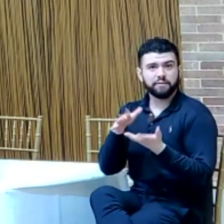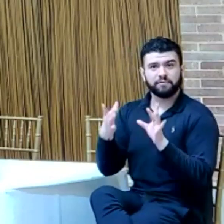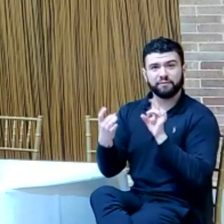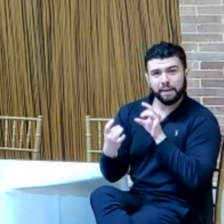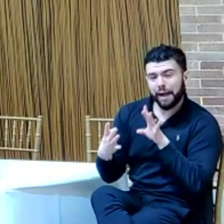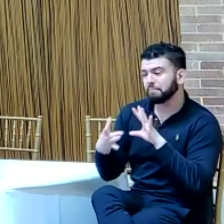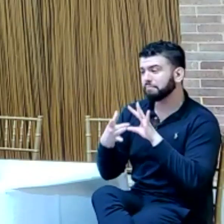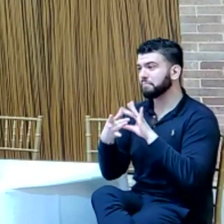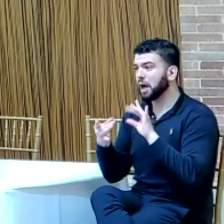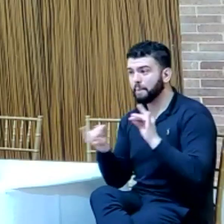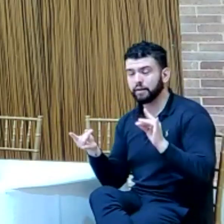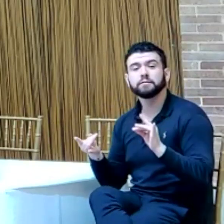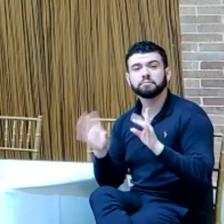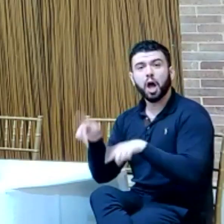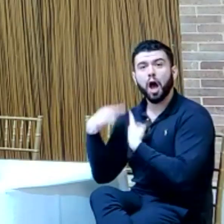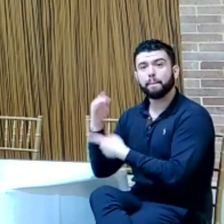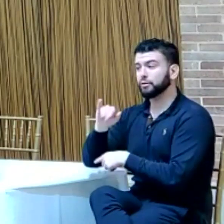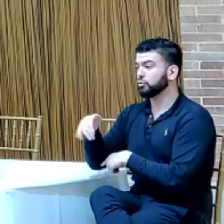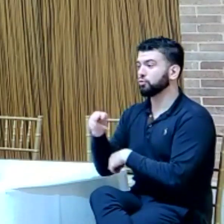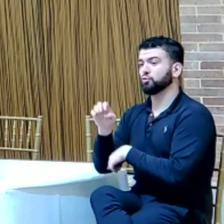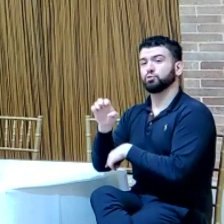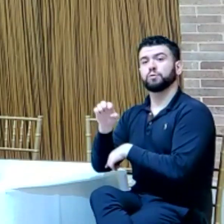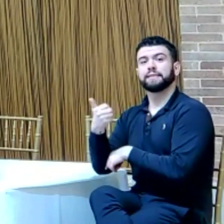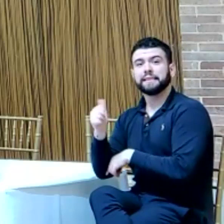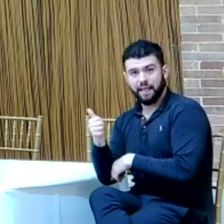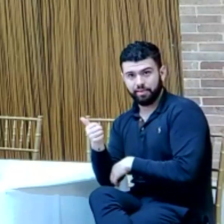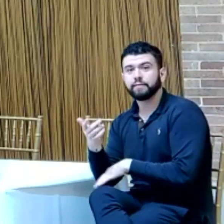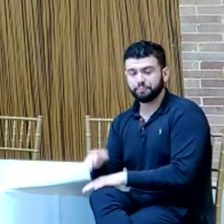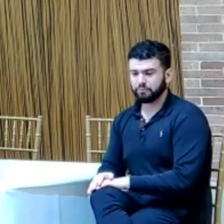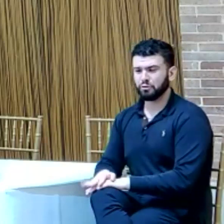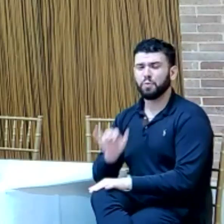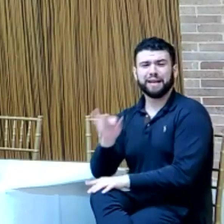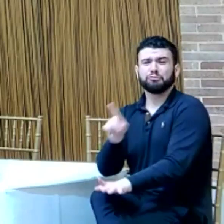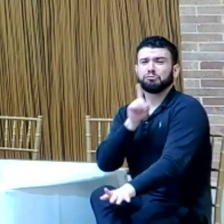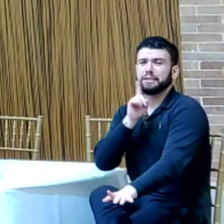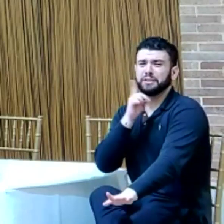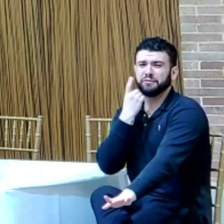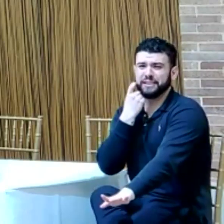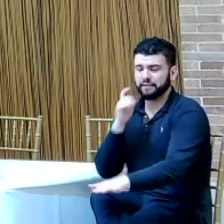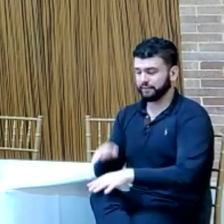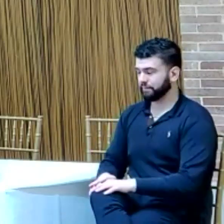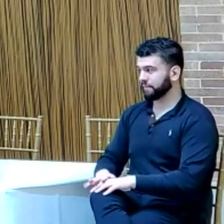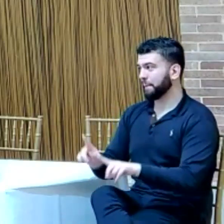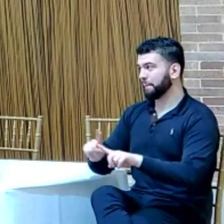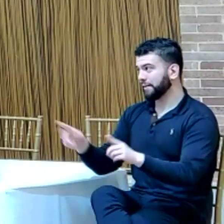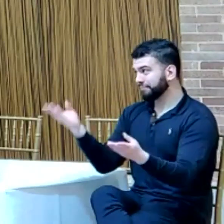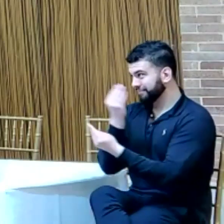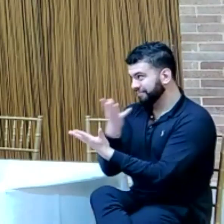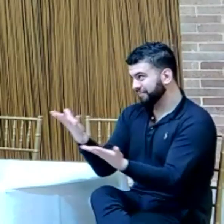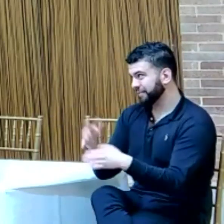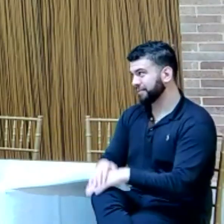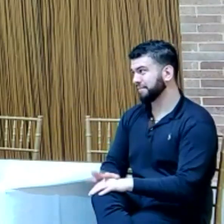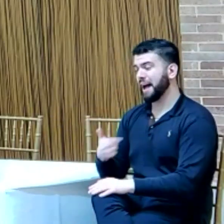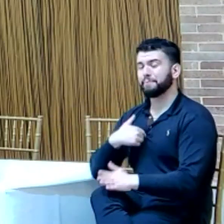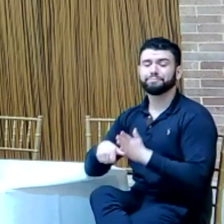June 10th and so that's really hot off the presses but let me just say this New York I am so incredibly